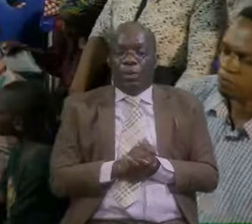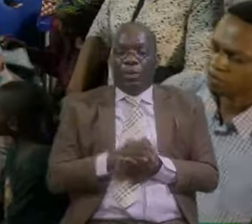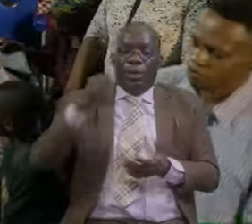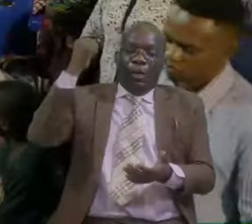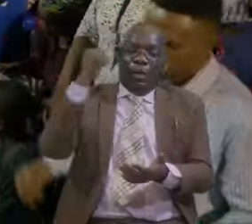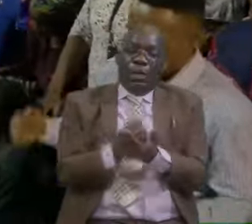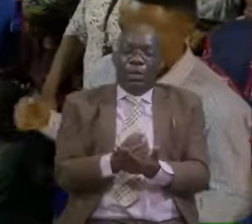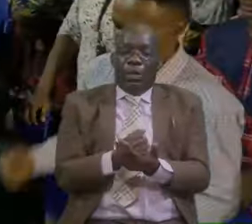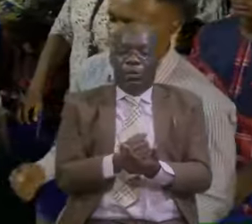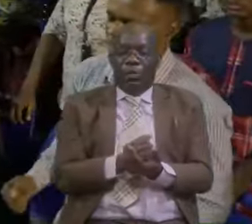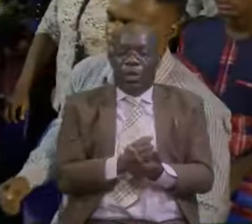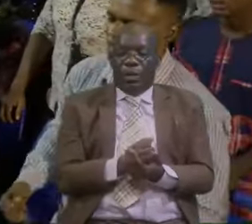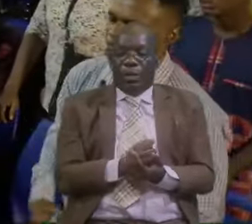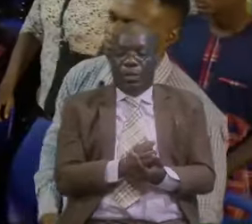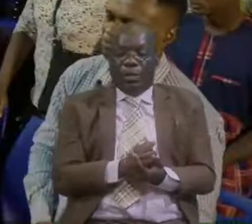Amen.